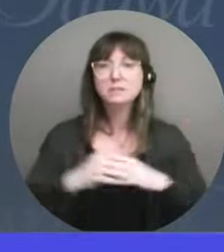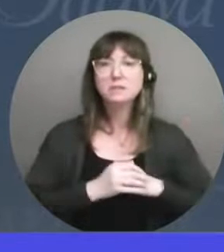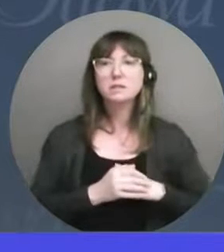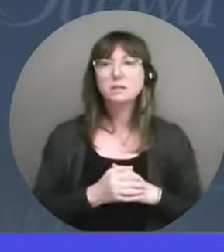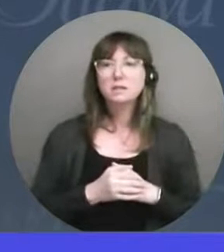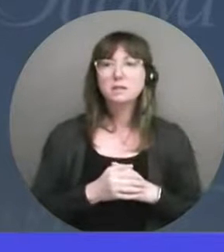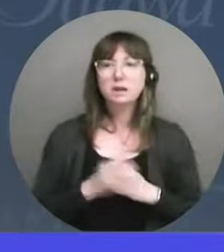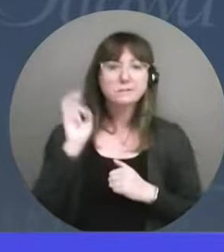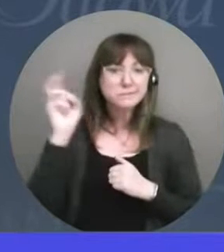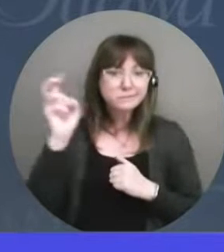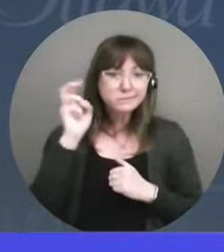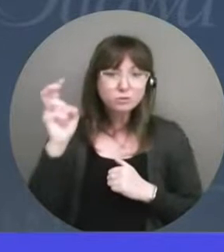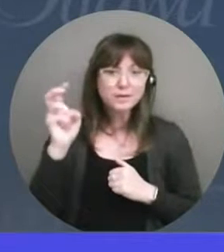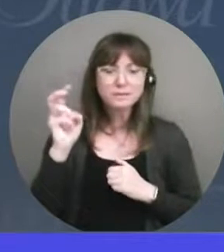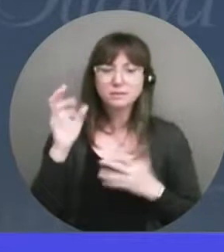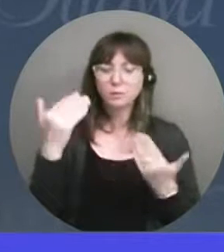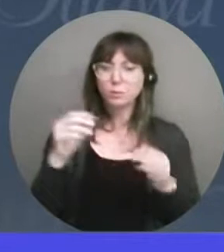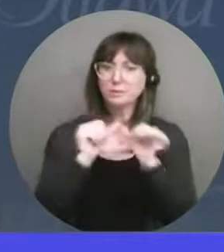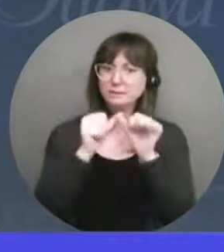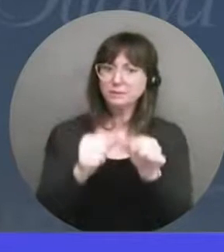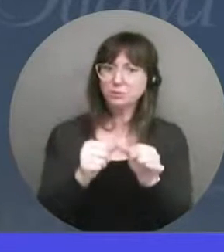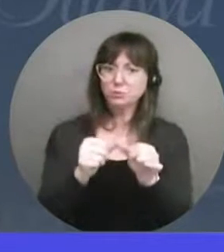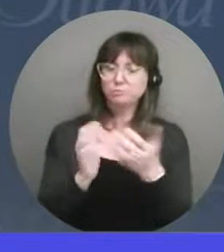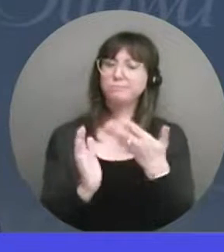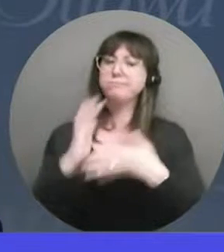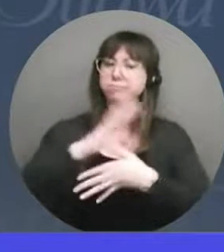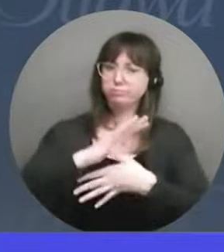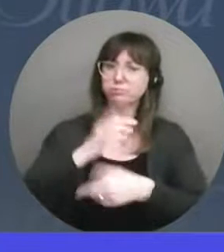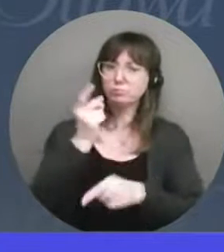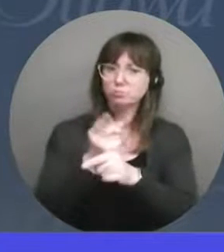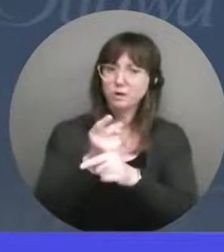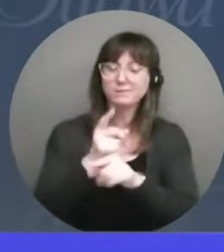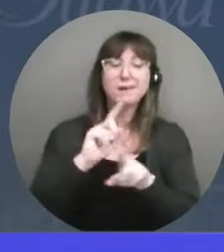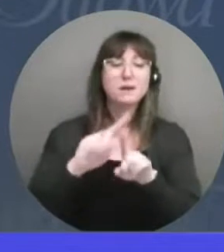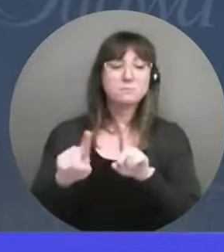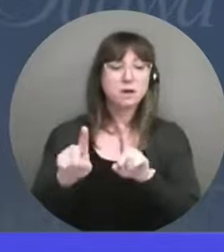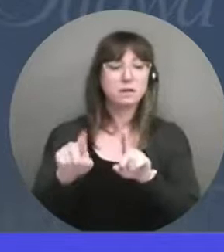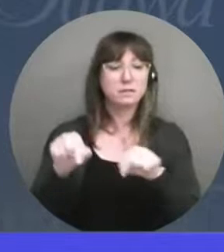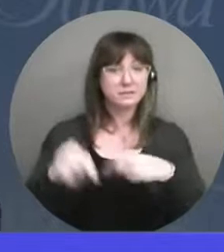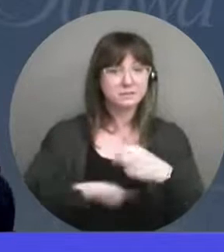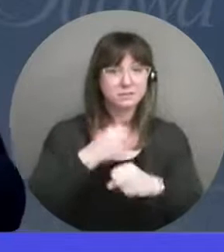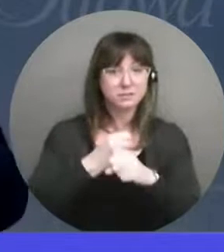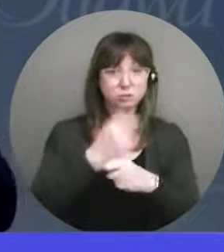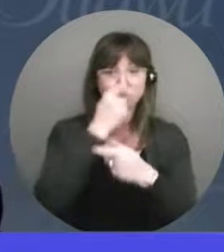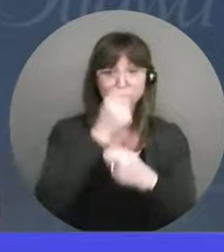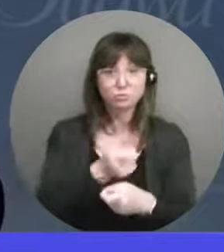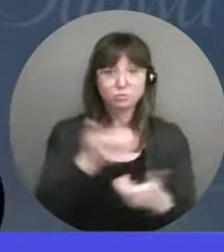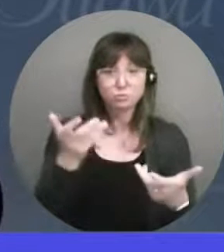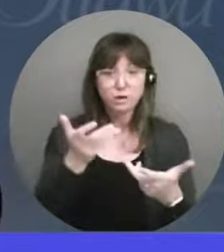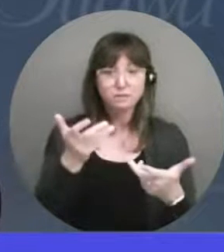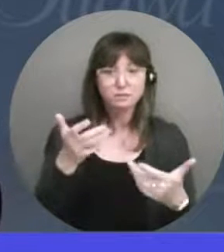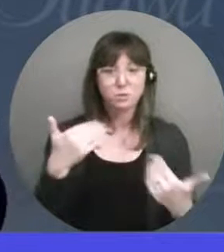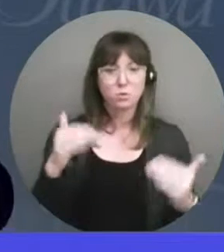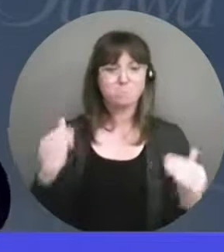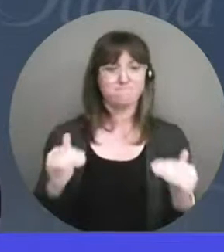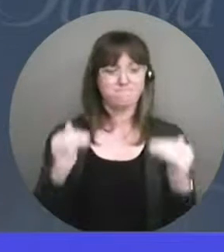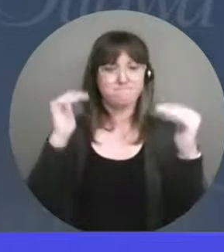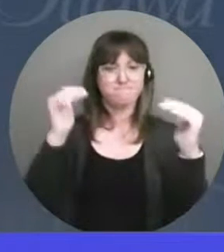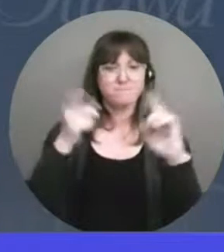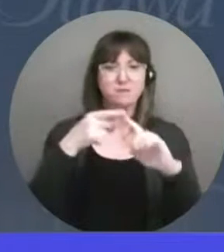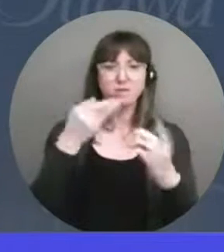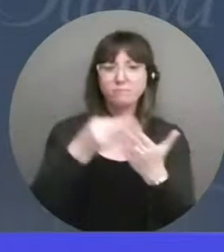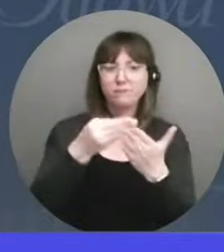transit continue to be priorities, but of particular interest this year, above and beyond the financial assistance